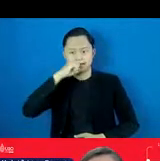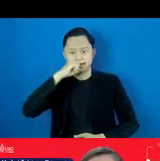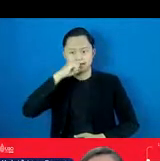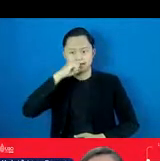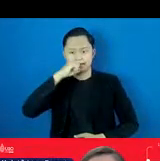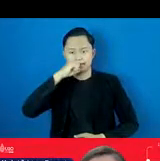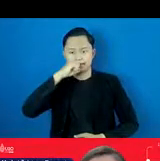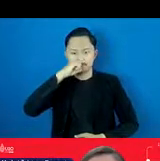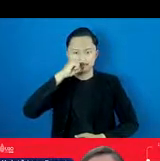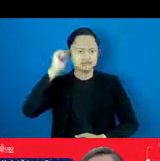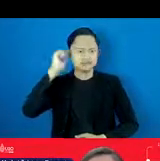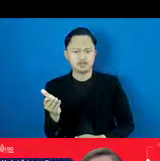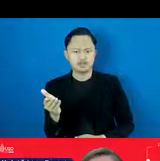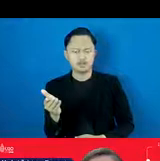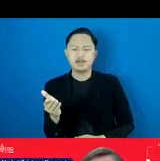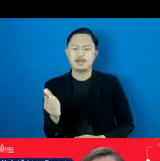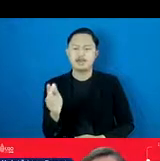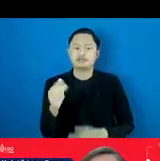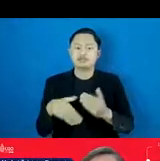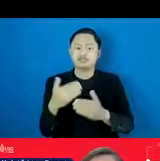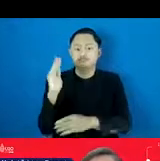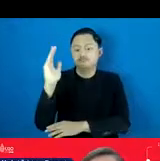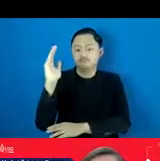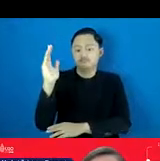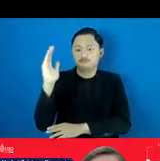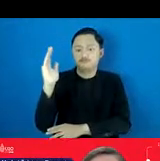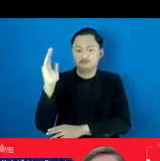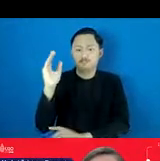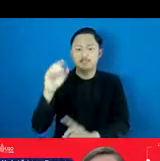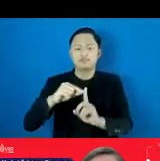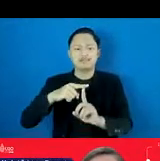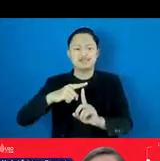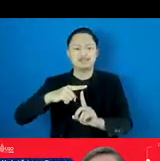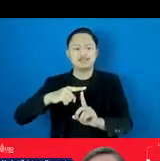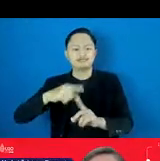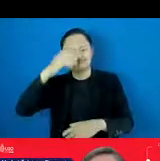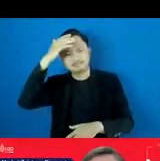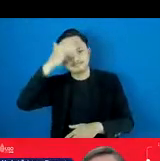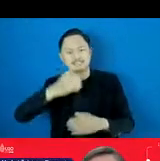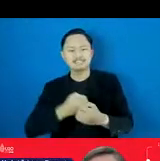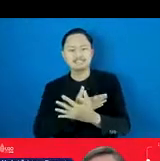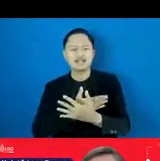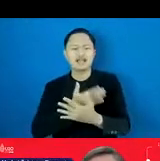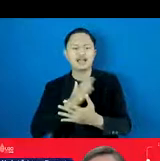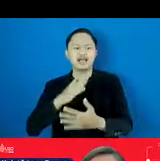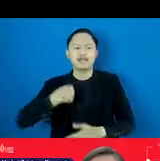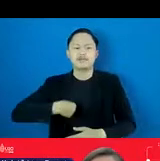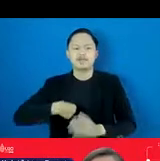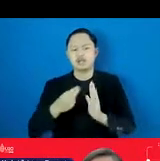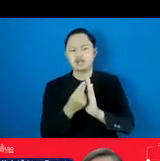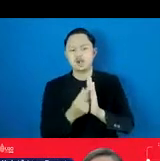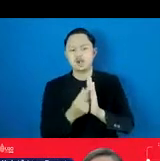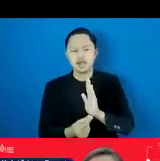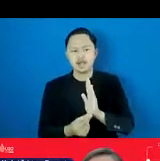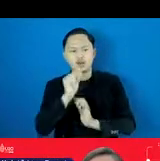also be having a panel discussion between TransJakarta, the OEMs, Ministry of Industry, and Ministry of Finance on e-bus rollout